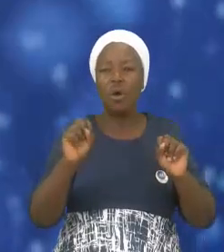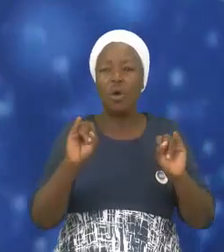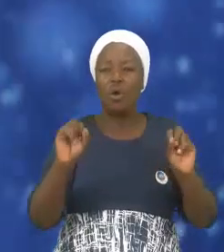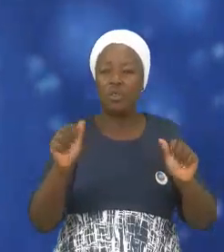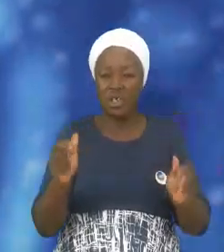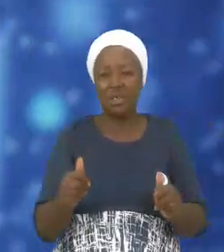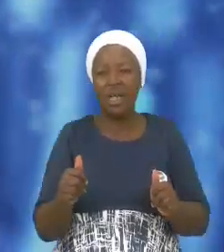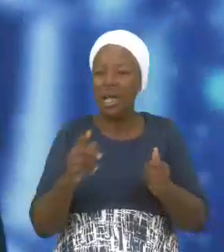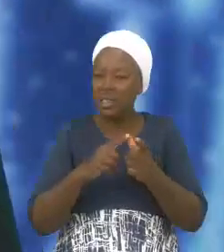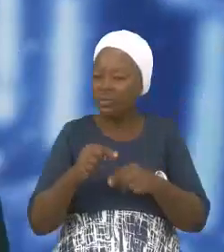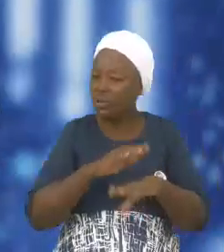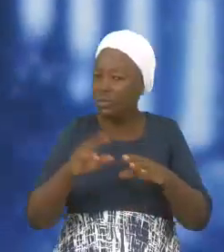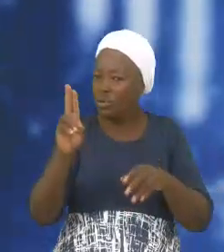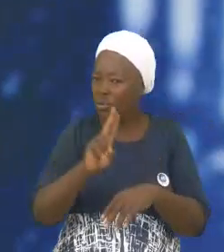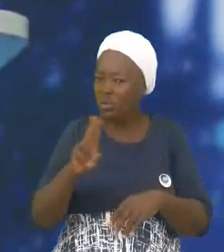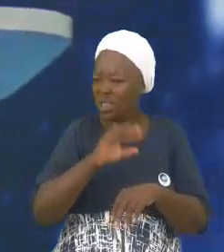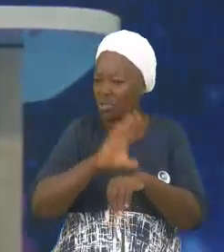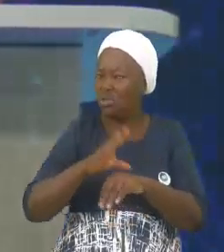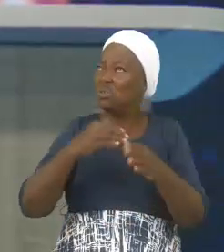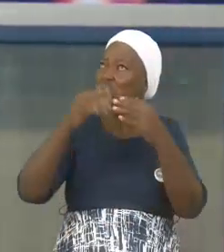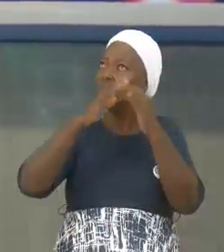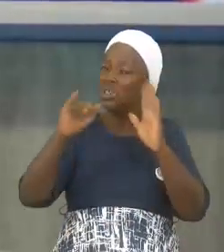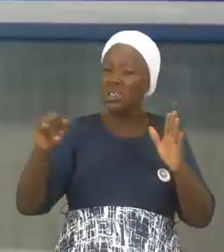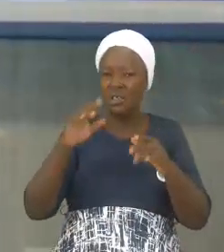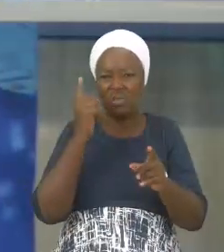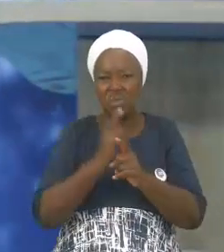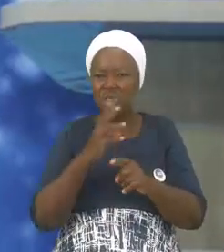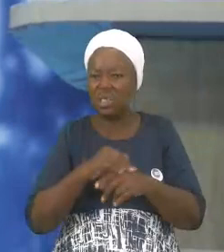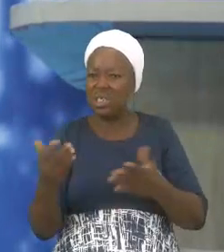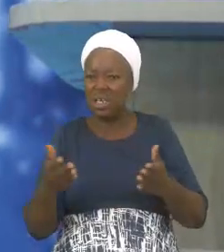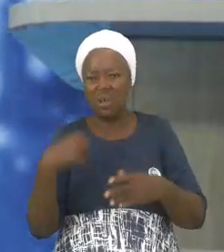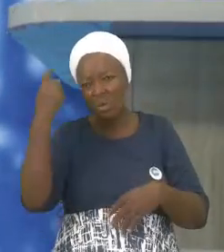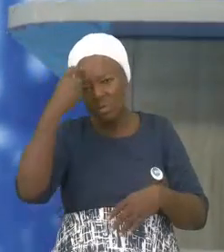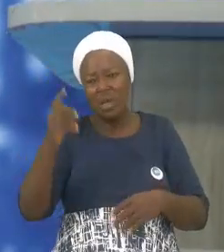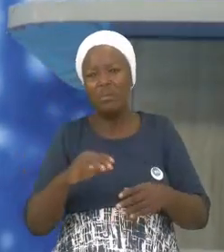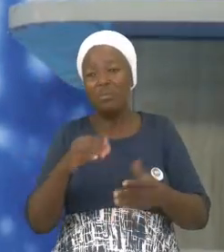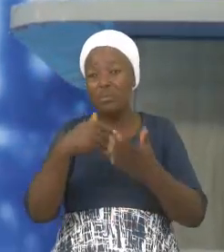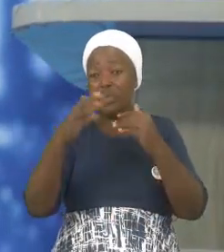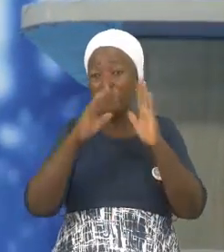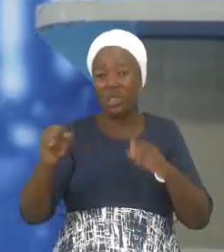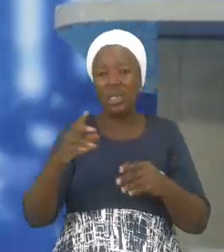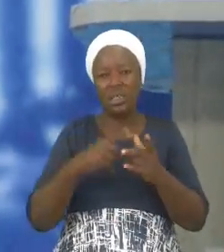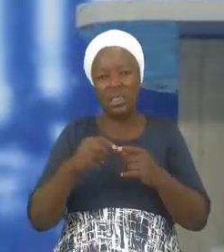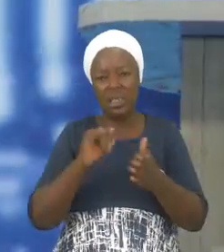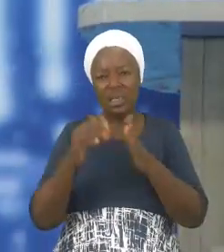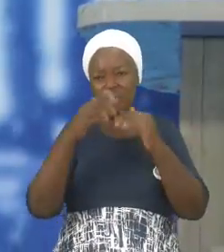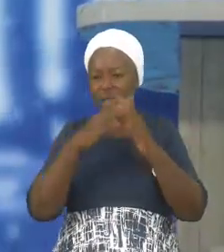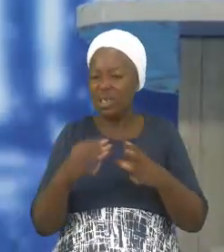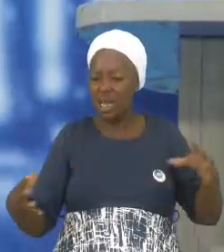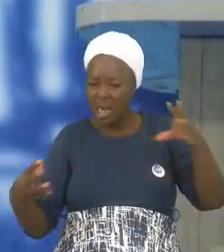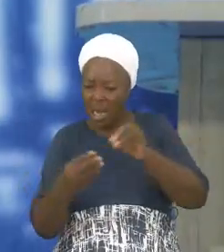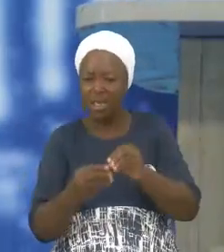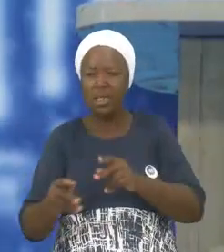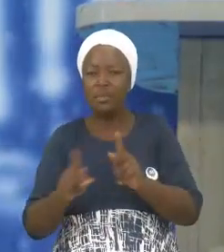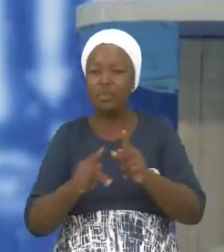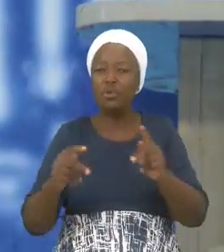we used a parliamentary building. And that building is where they have been gathering people